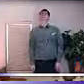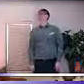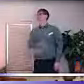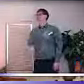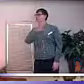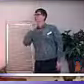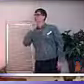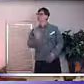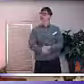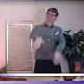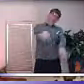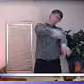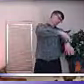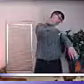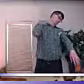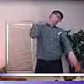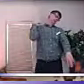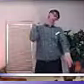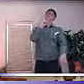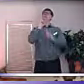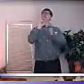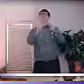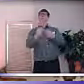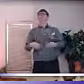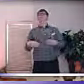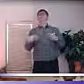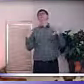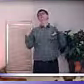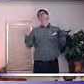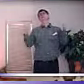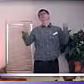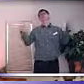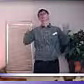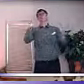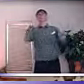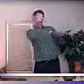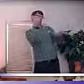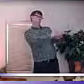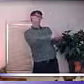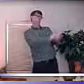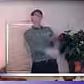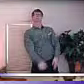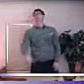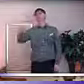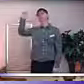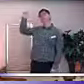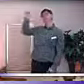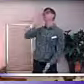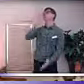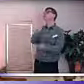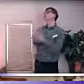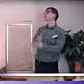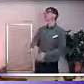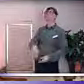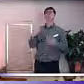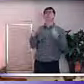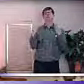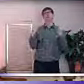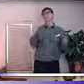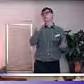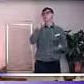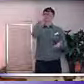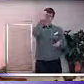And for that last part of the quote, much will be required. Yeah, that's true. Much will be